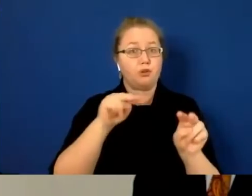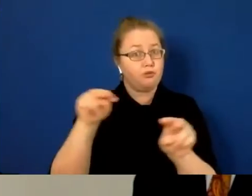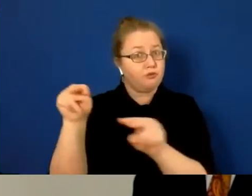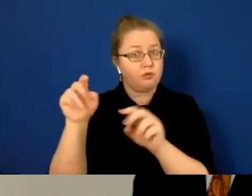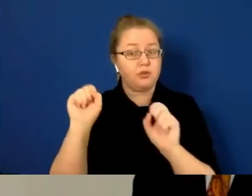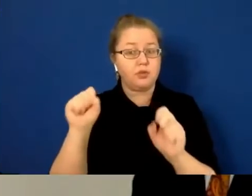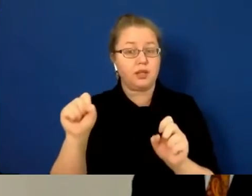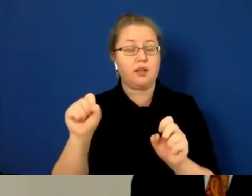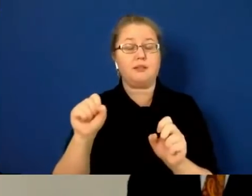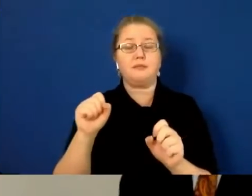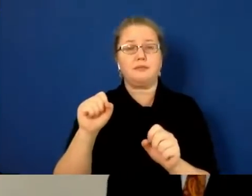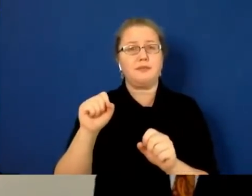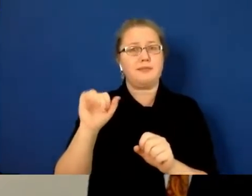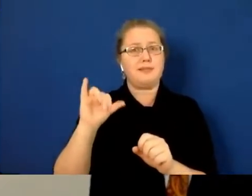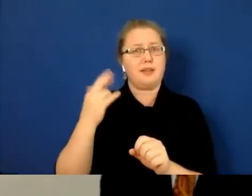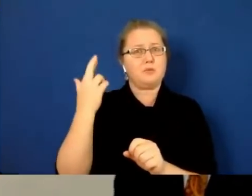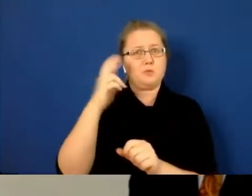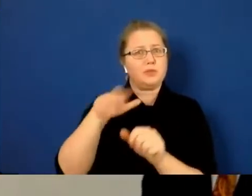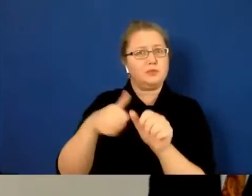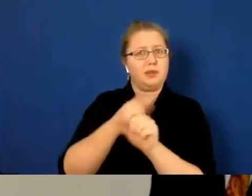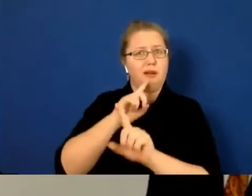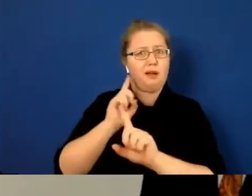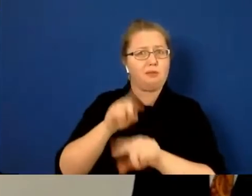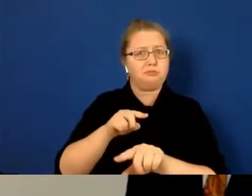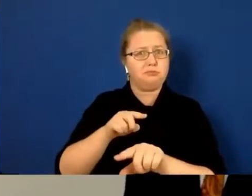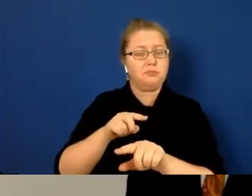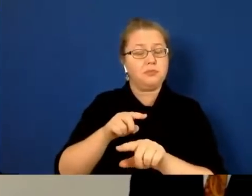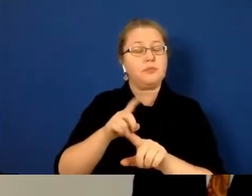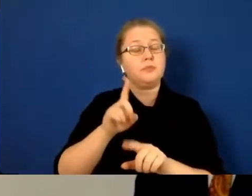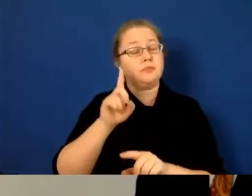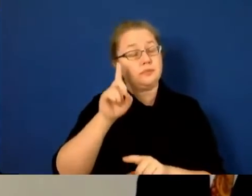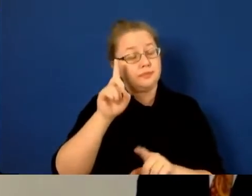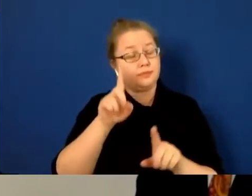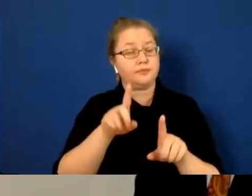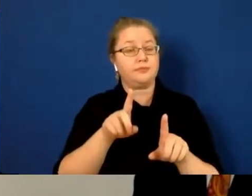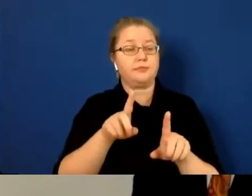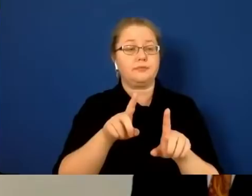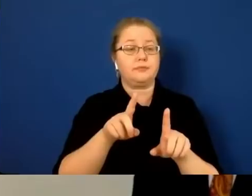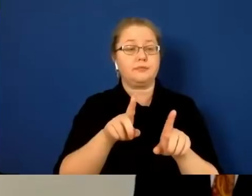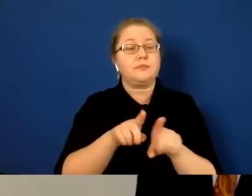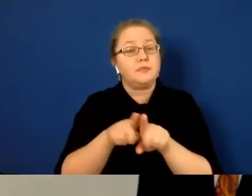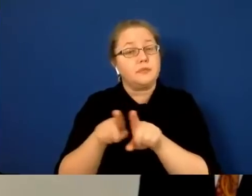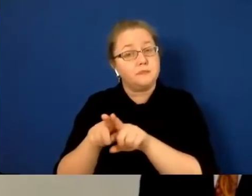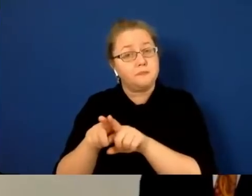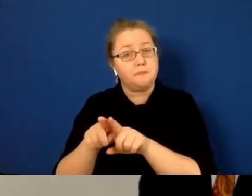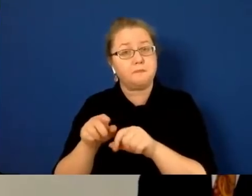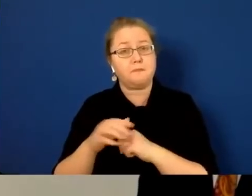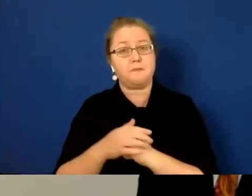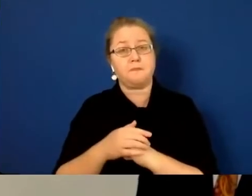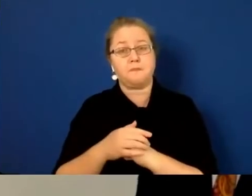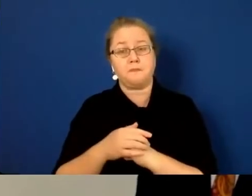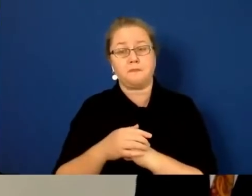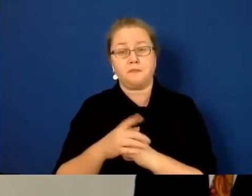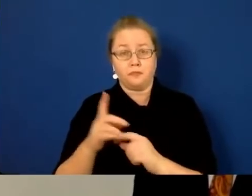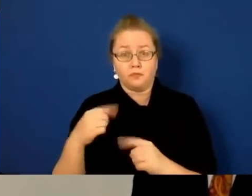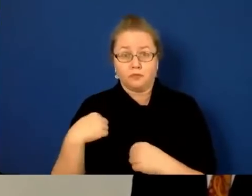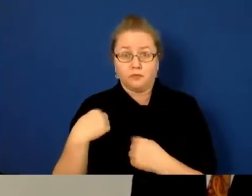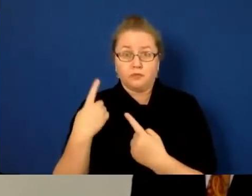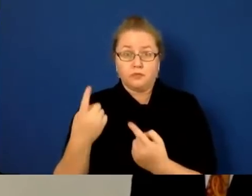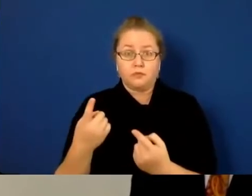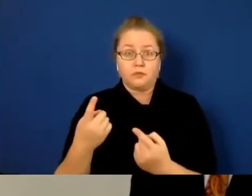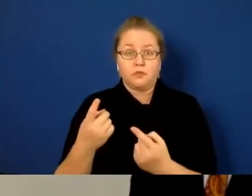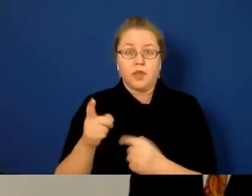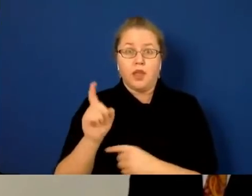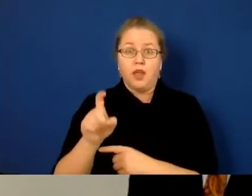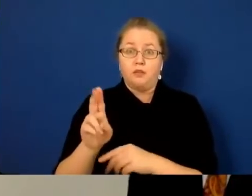a part of it, and the fact that we put it under orders means that we are now able to use a broader group of